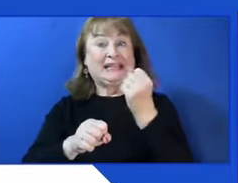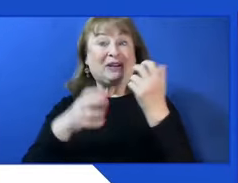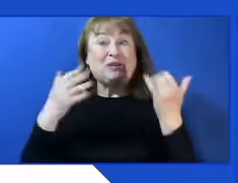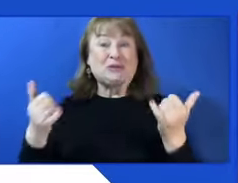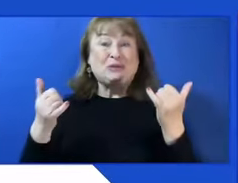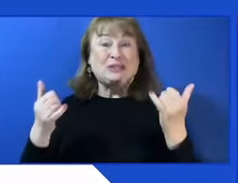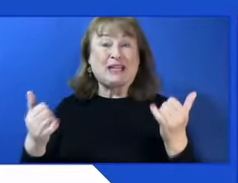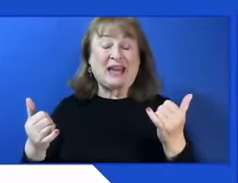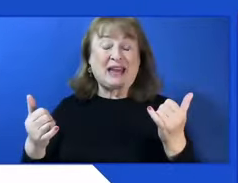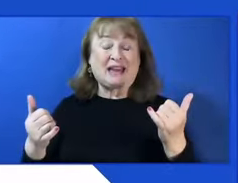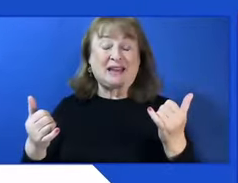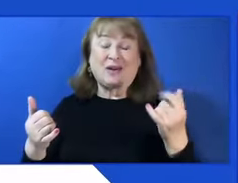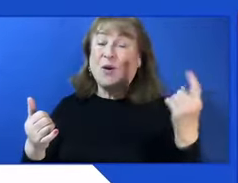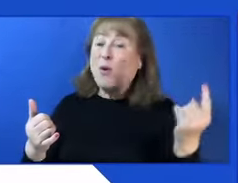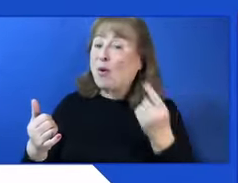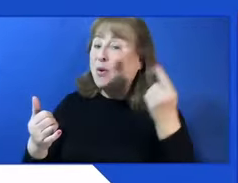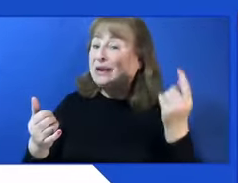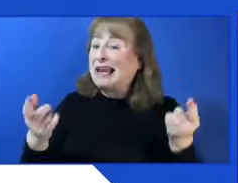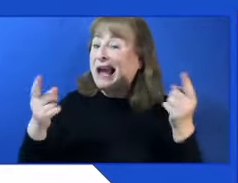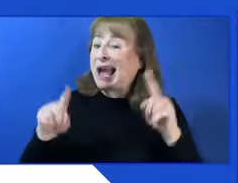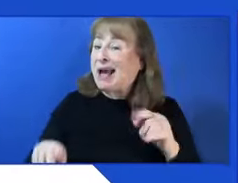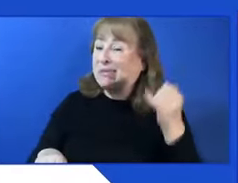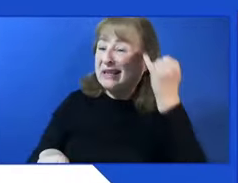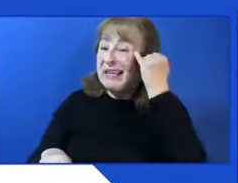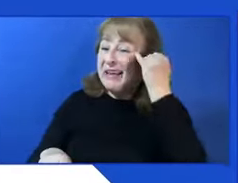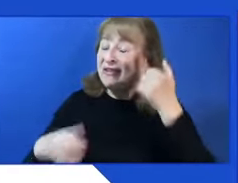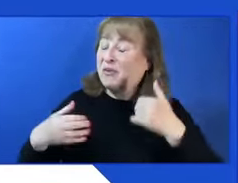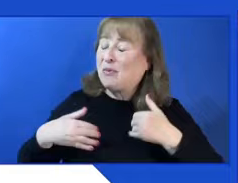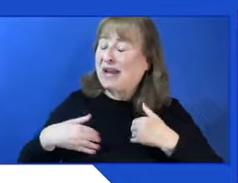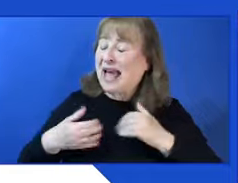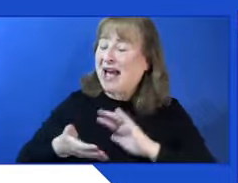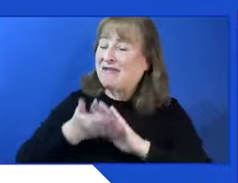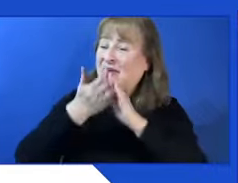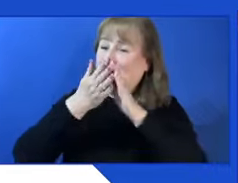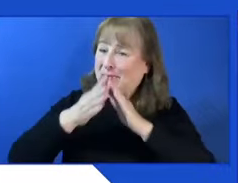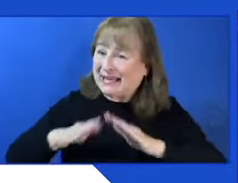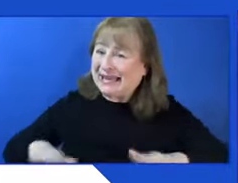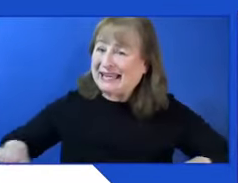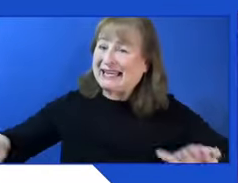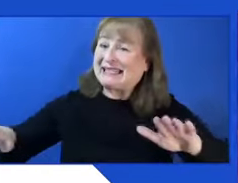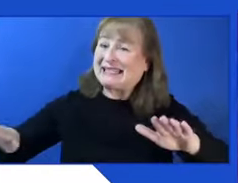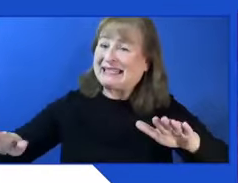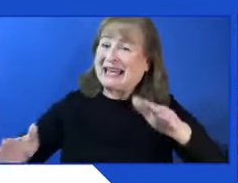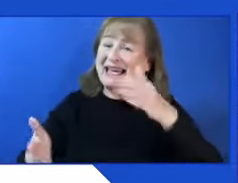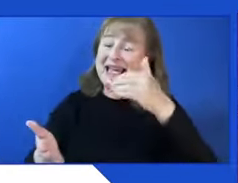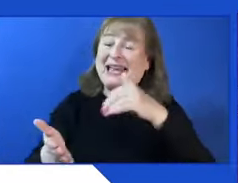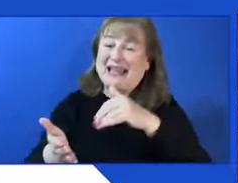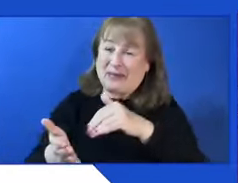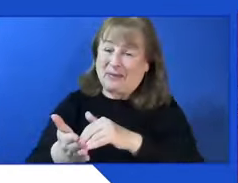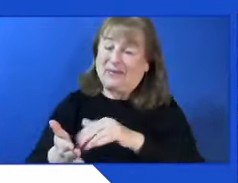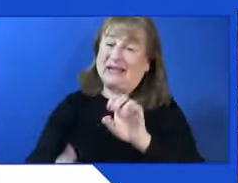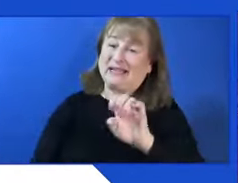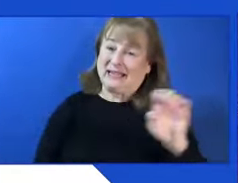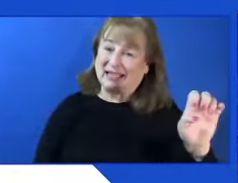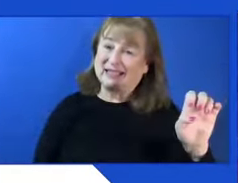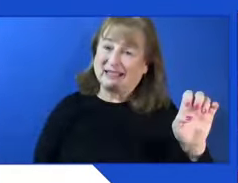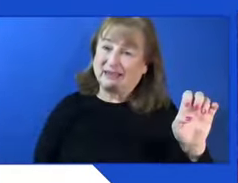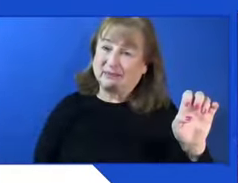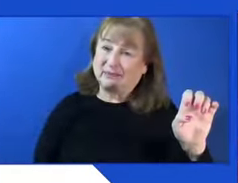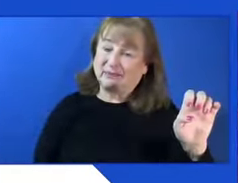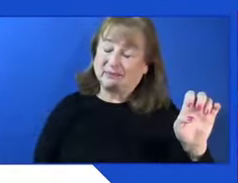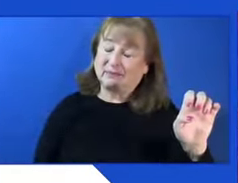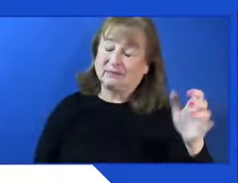only happen when there is peace in the Middle East, and when there is